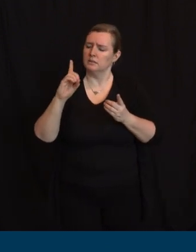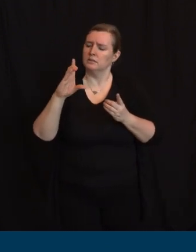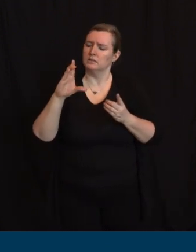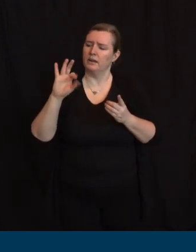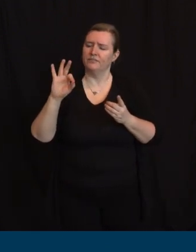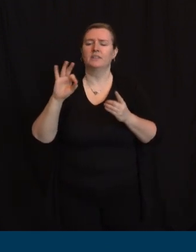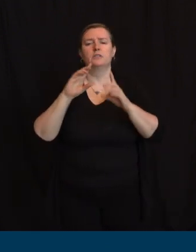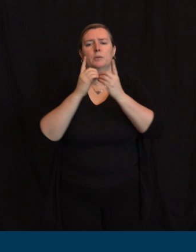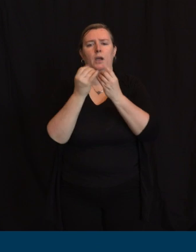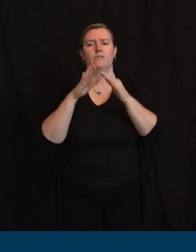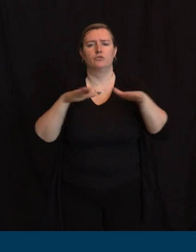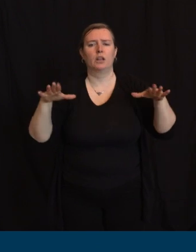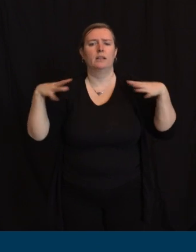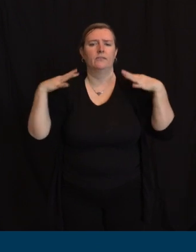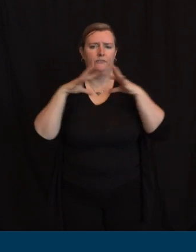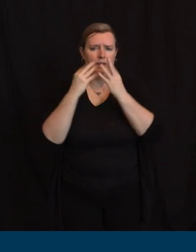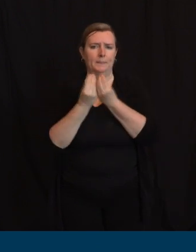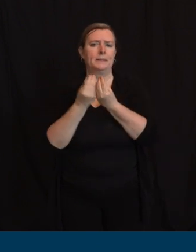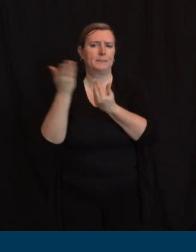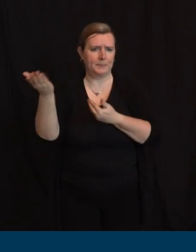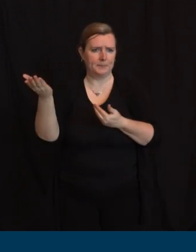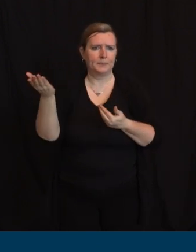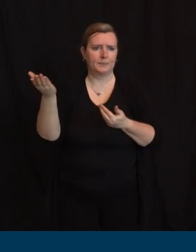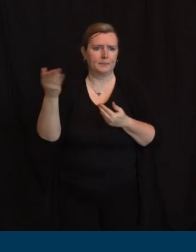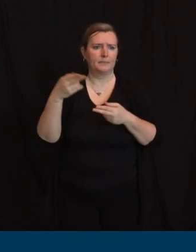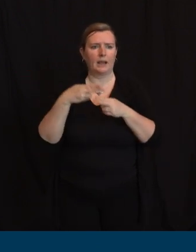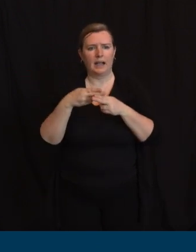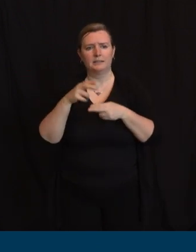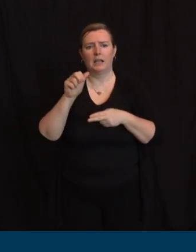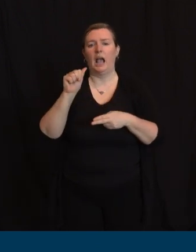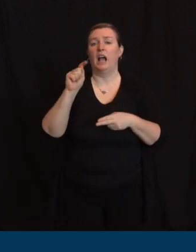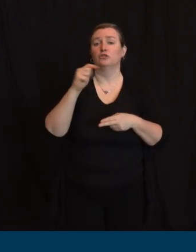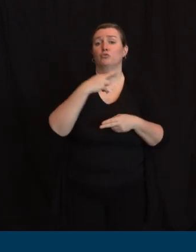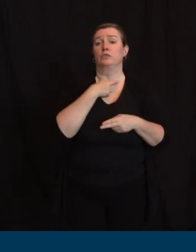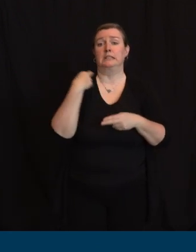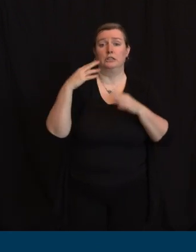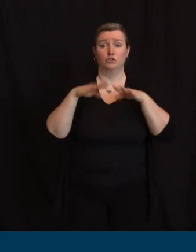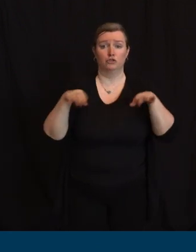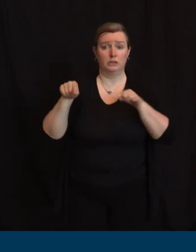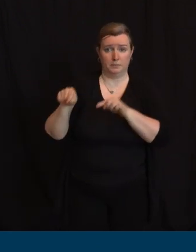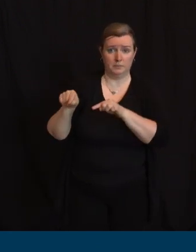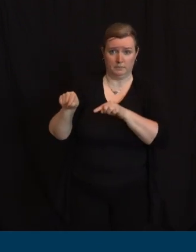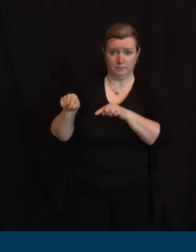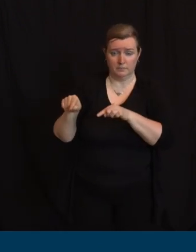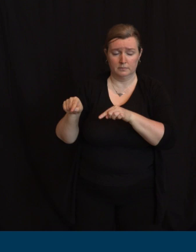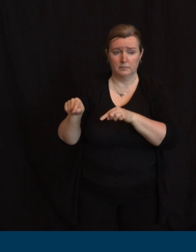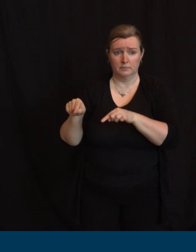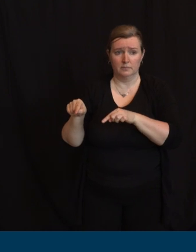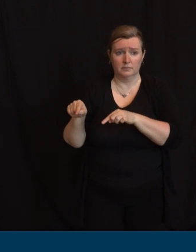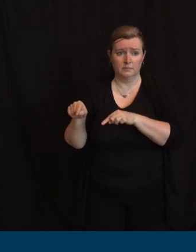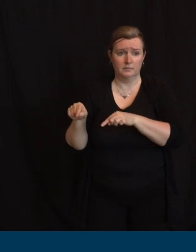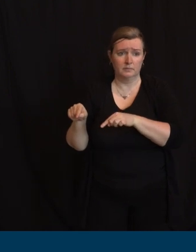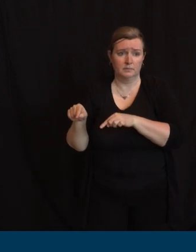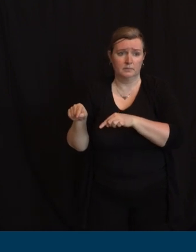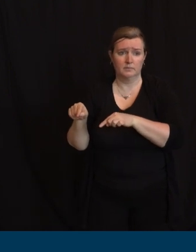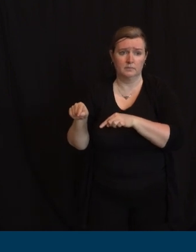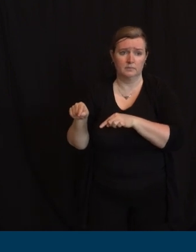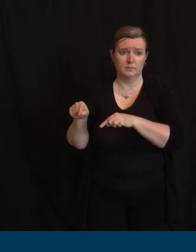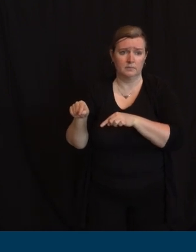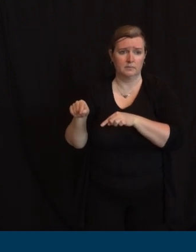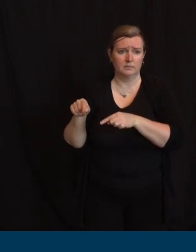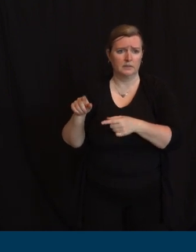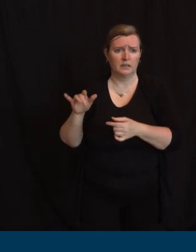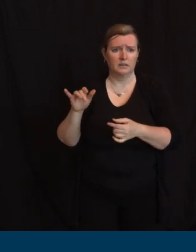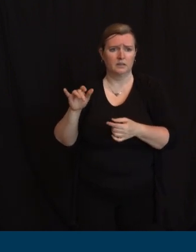home, and the fact that they were less reporting because they're not in school, they're not with teachers